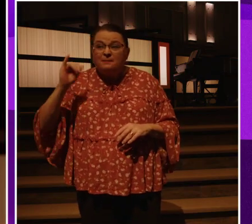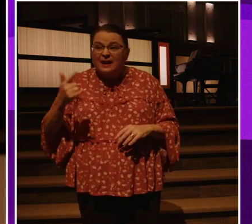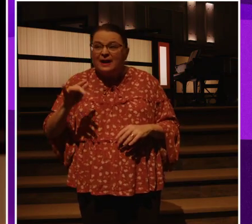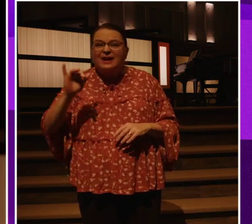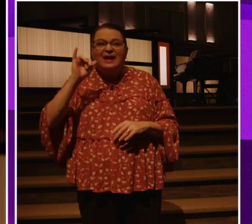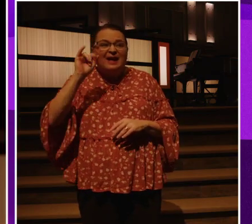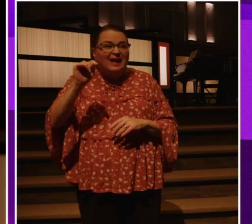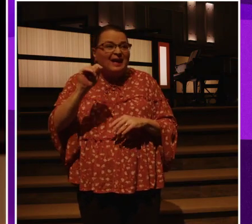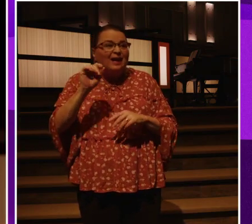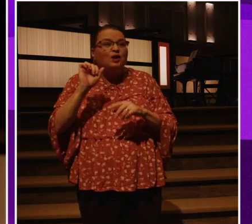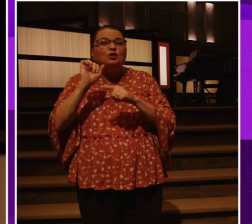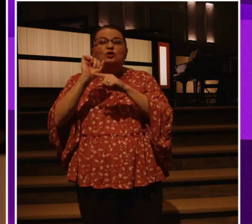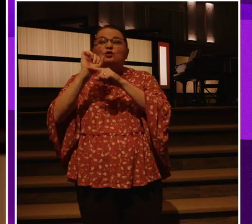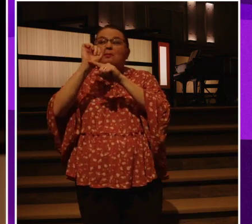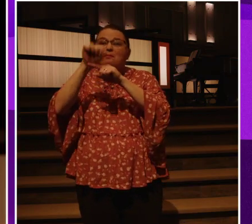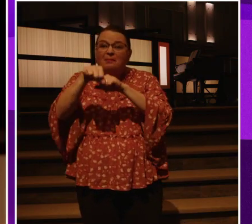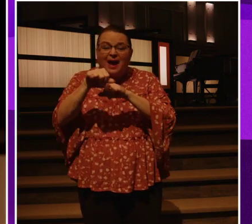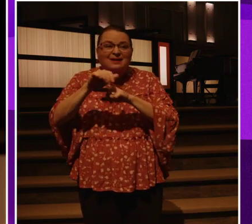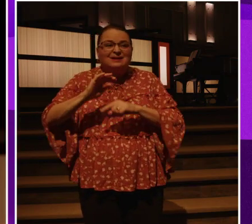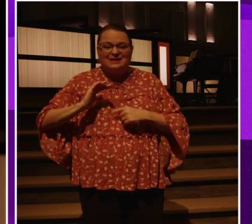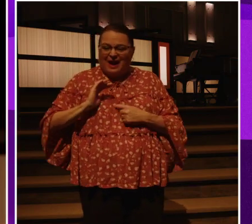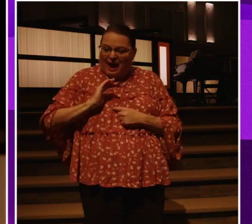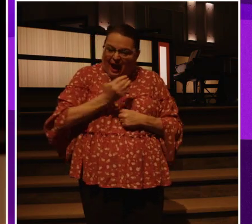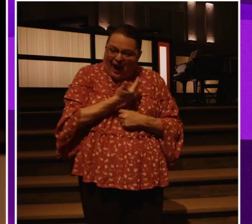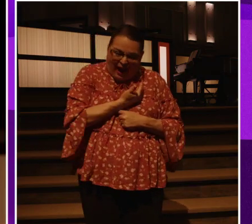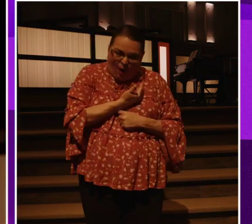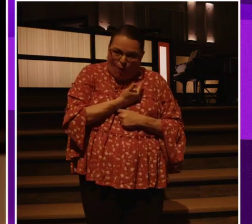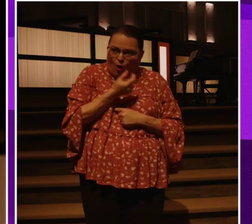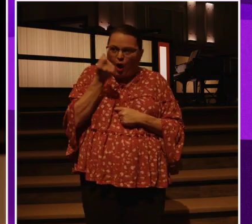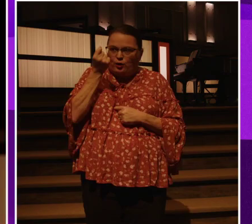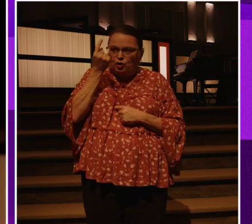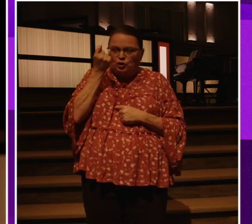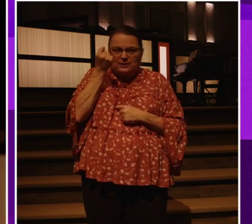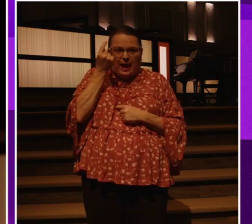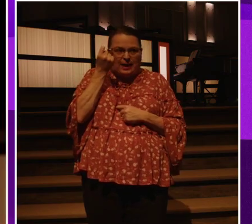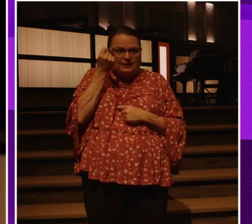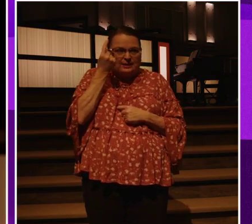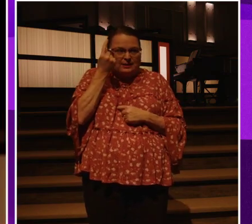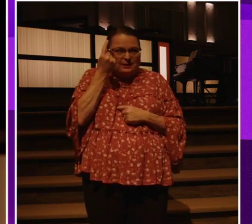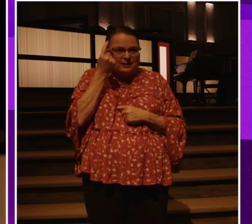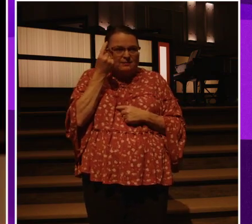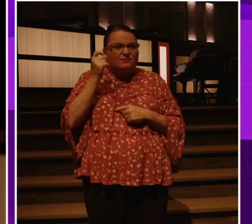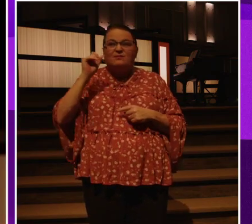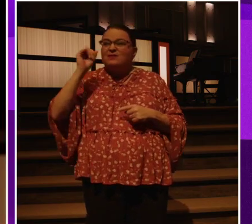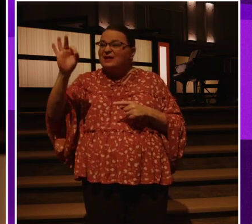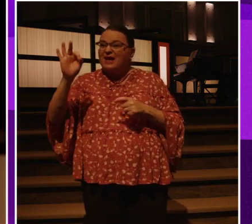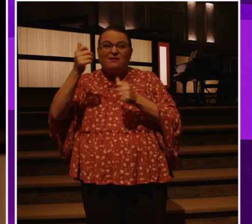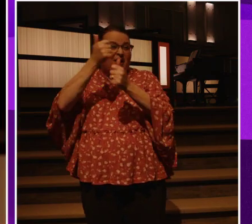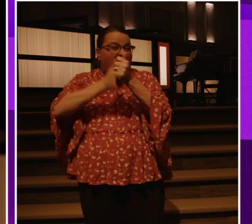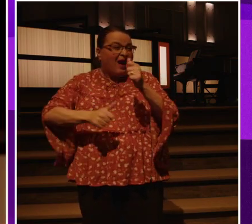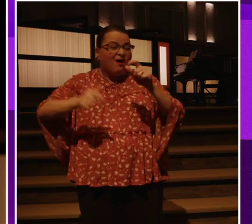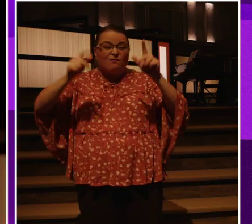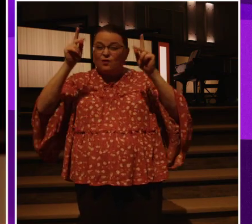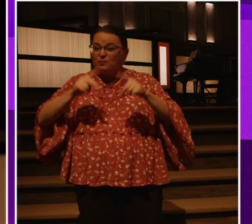surpasses all of our understandings. If every person in the room were